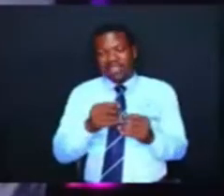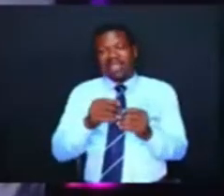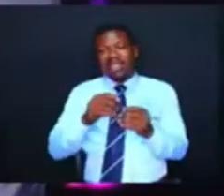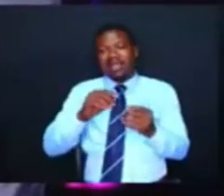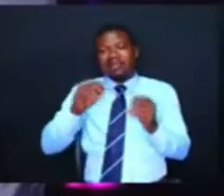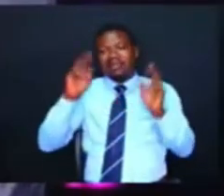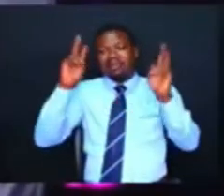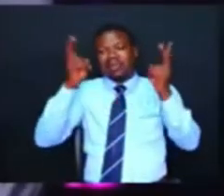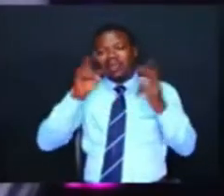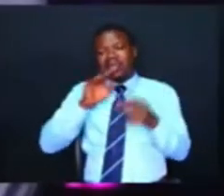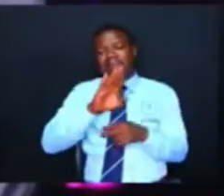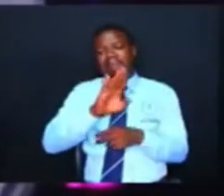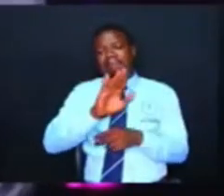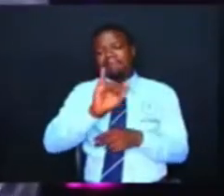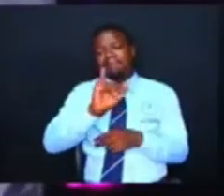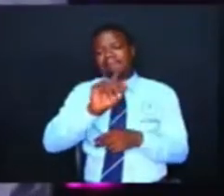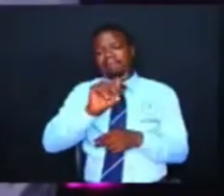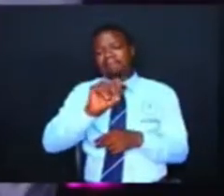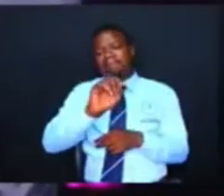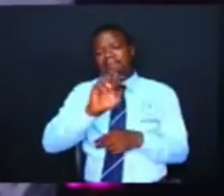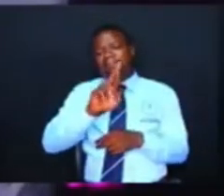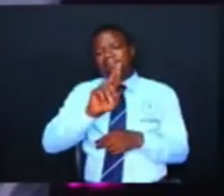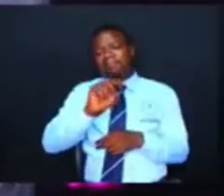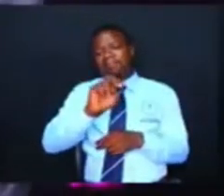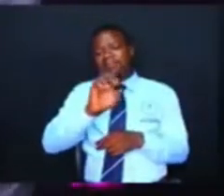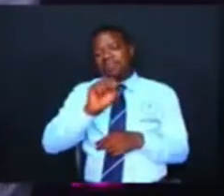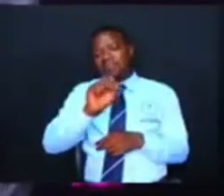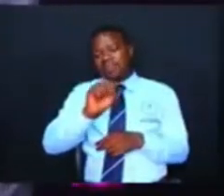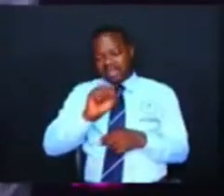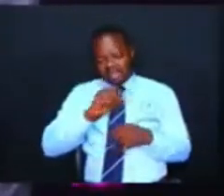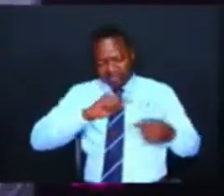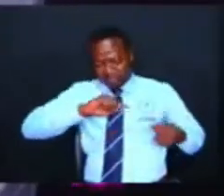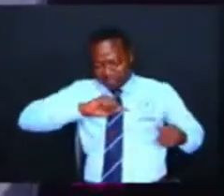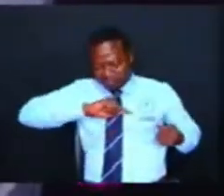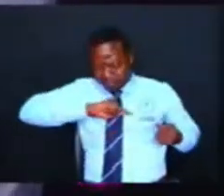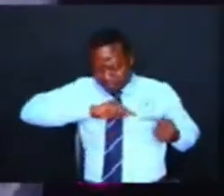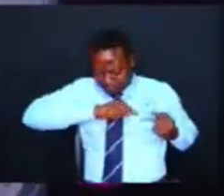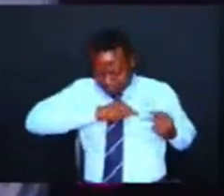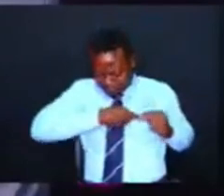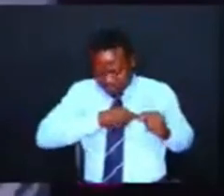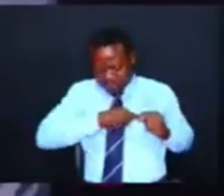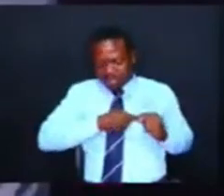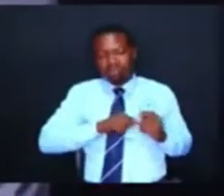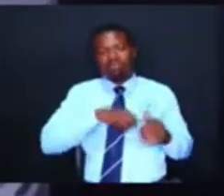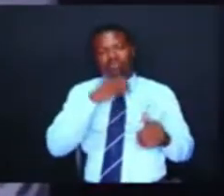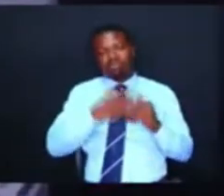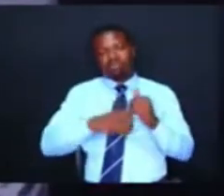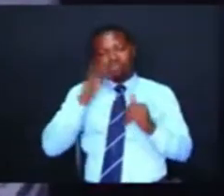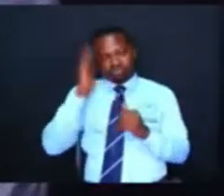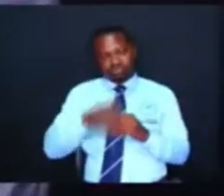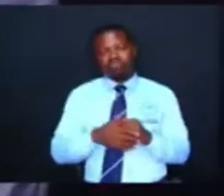close. And next week, I will discuss how to deal with